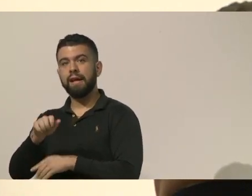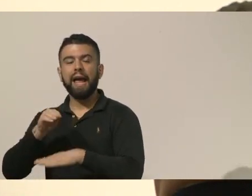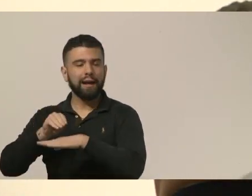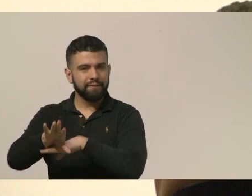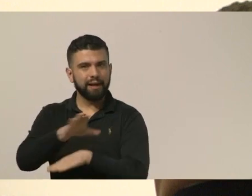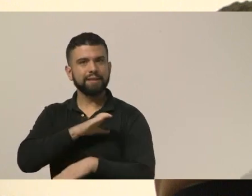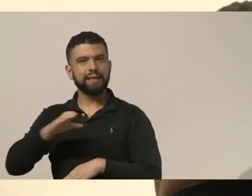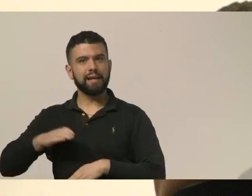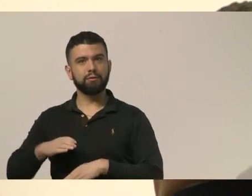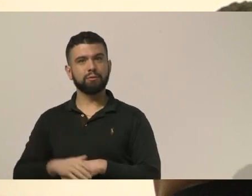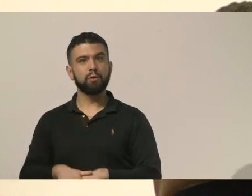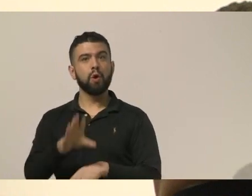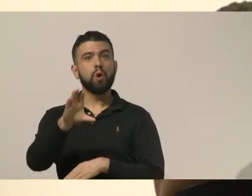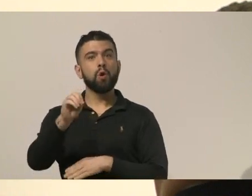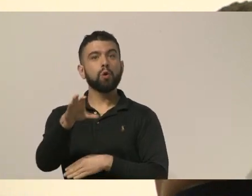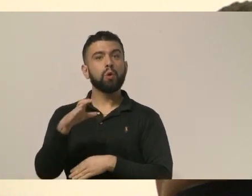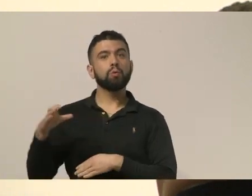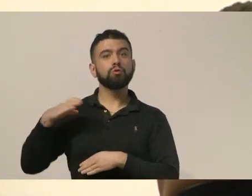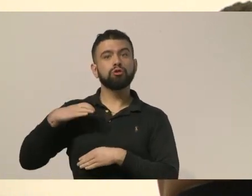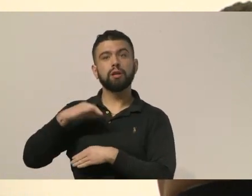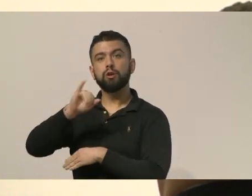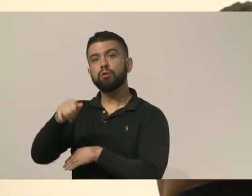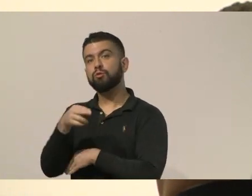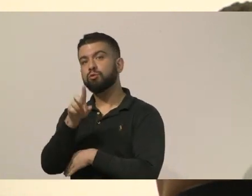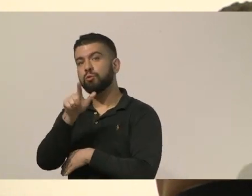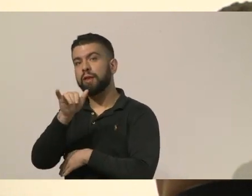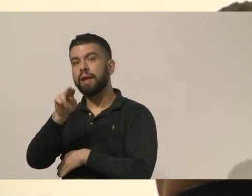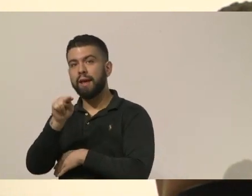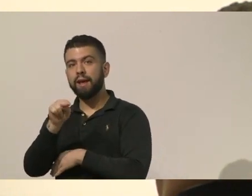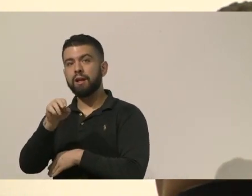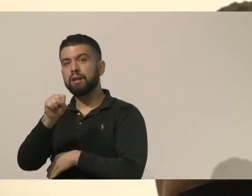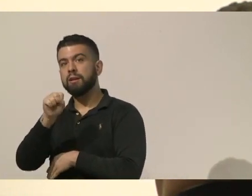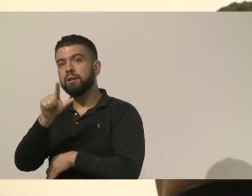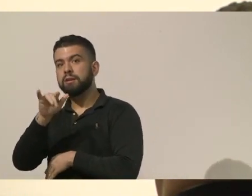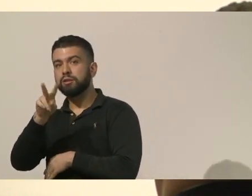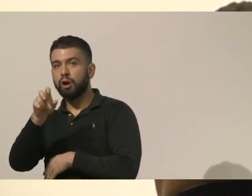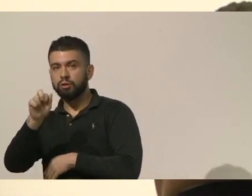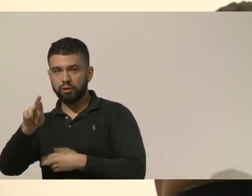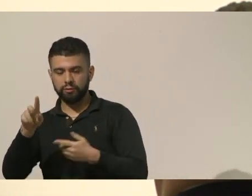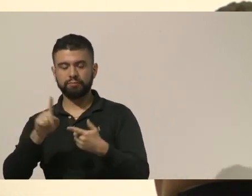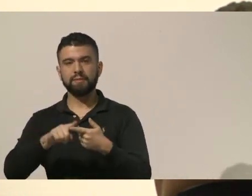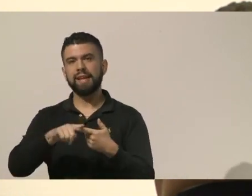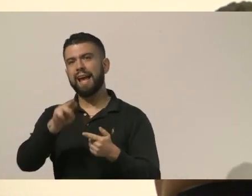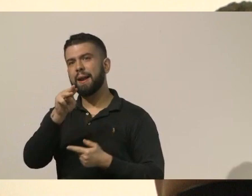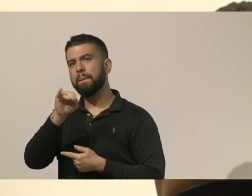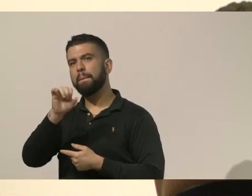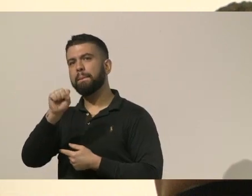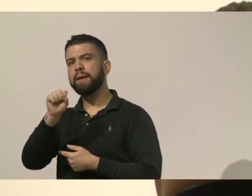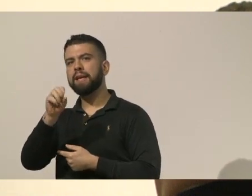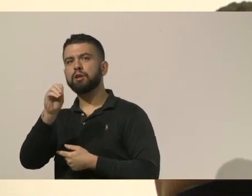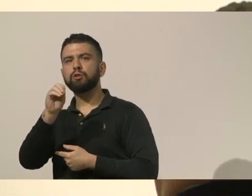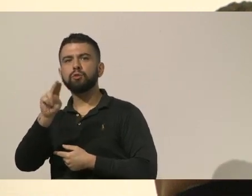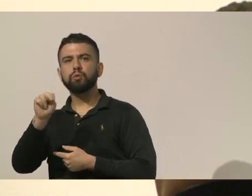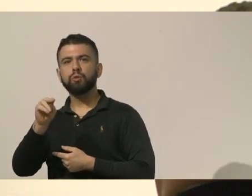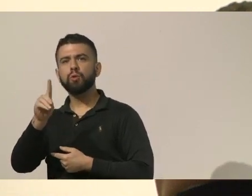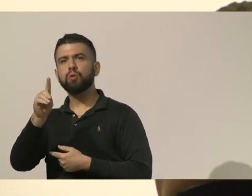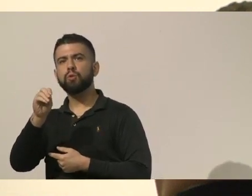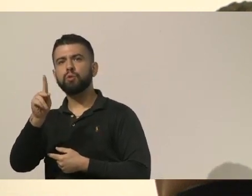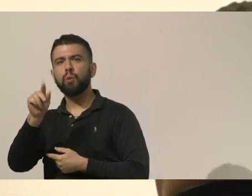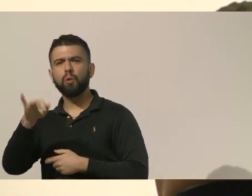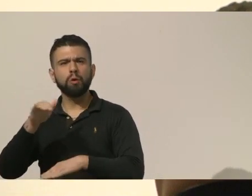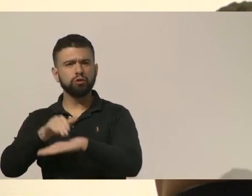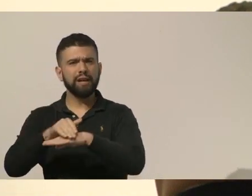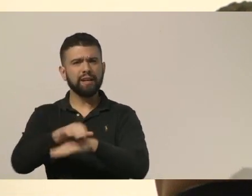Julianne Salazar, the Director of College Discovery, and Misun Doko, English faculty, who also serves as the